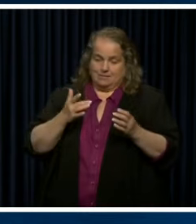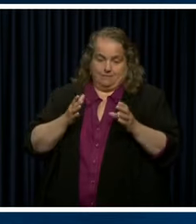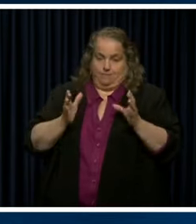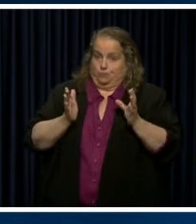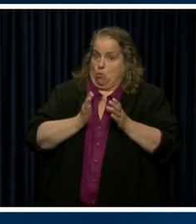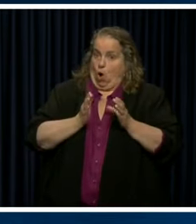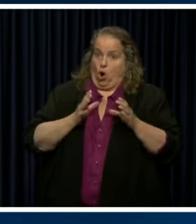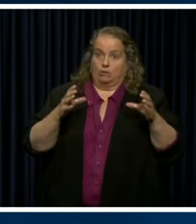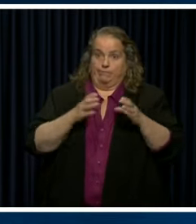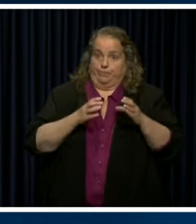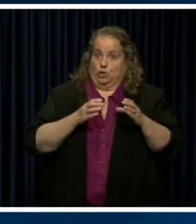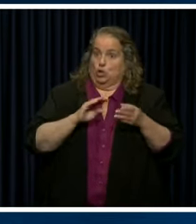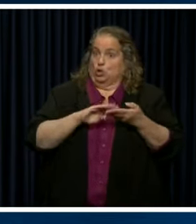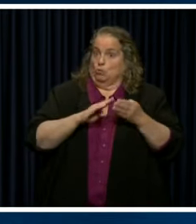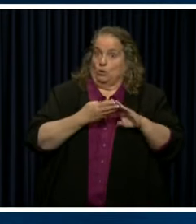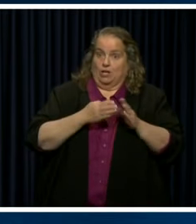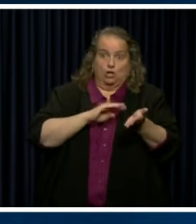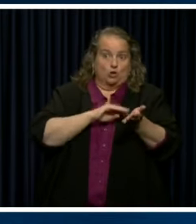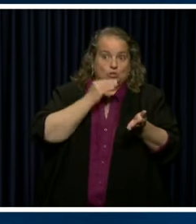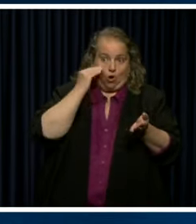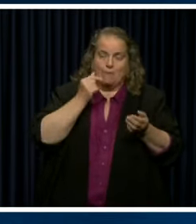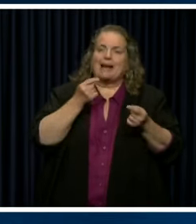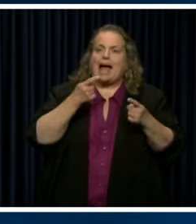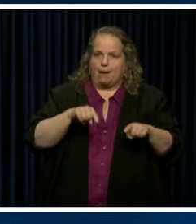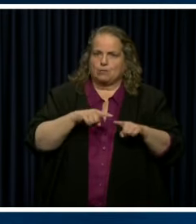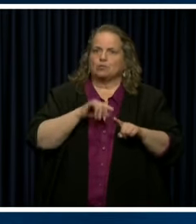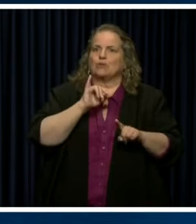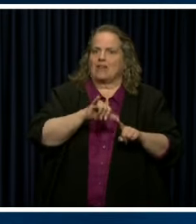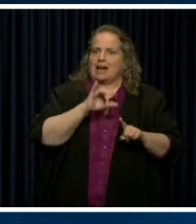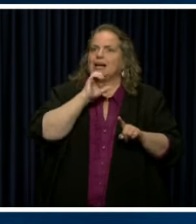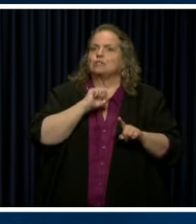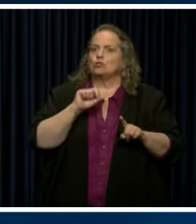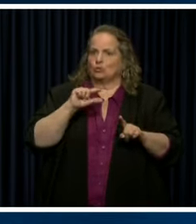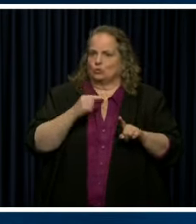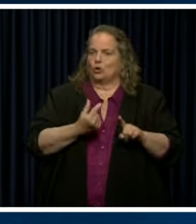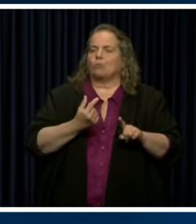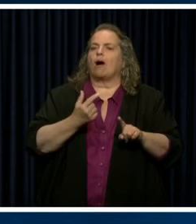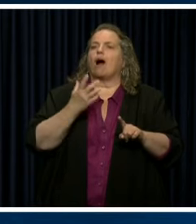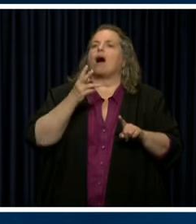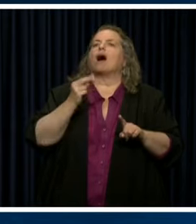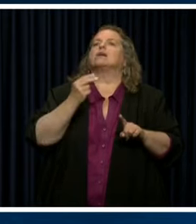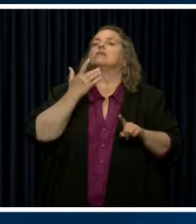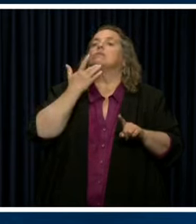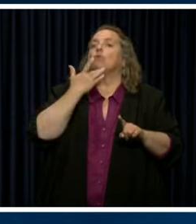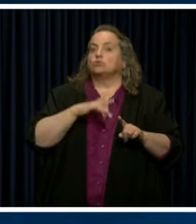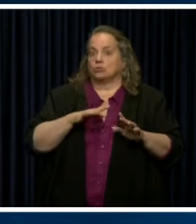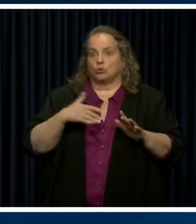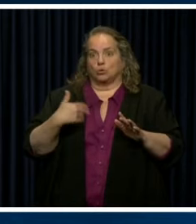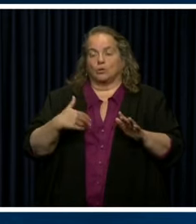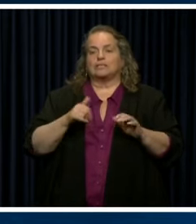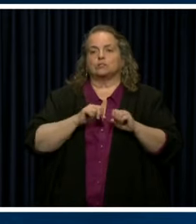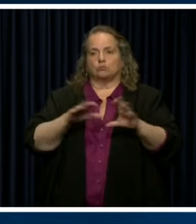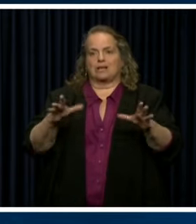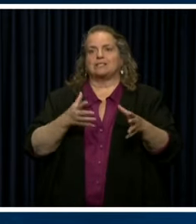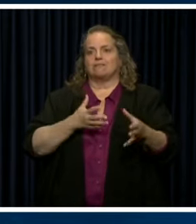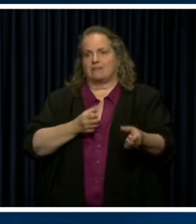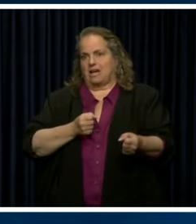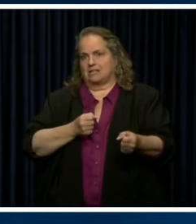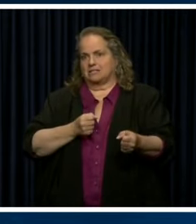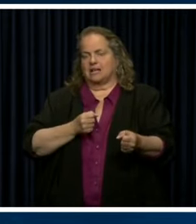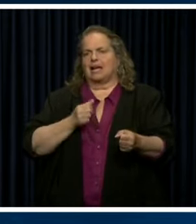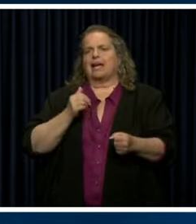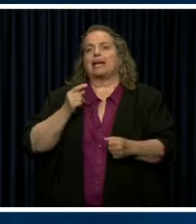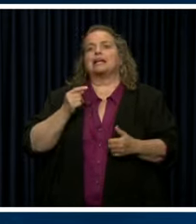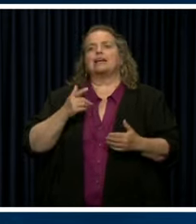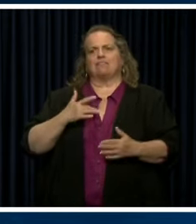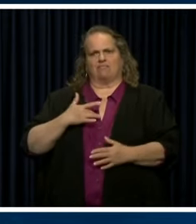communities, this happens with people in this age group. It unfortunately spreads really fast. It at least